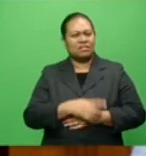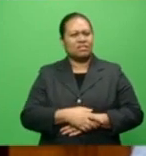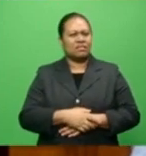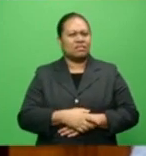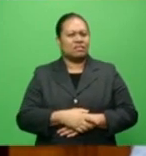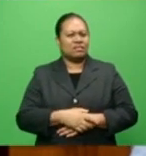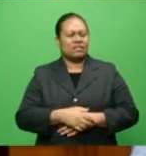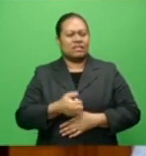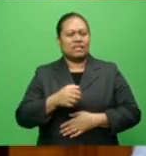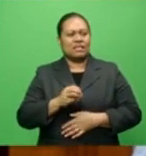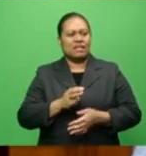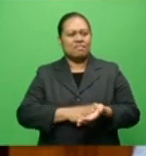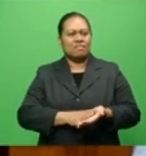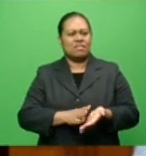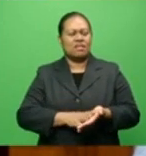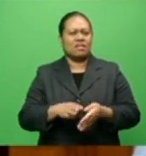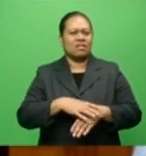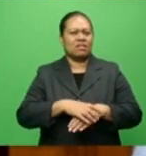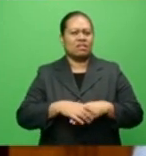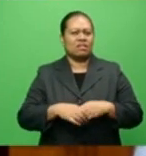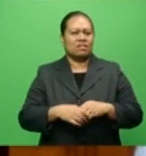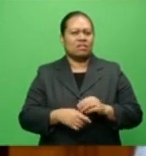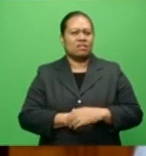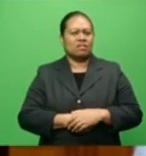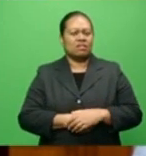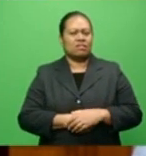COVID-19 concessional loans. While delivering his ministerial statement on unemployment assistance in Parliament, Minister for Economy Aya Said